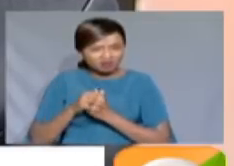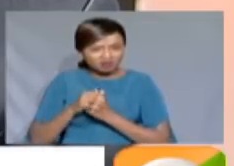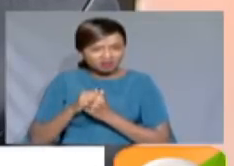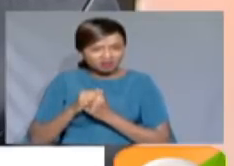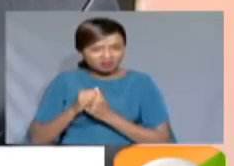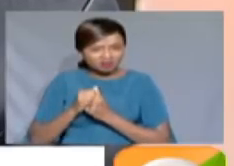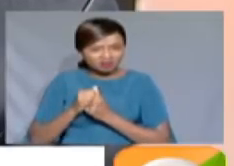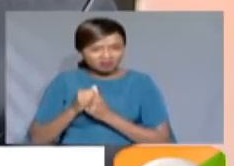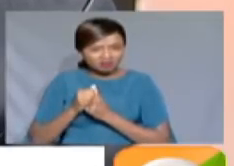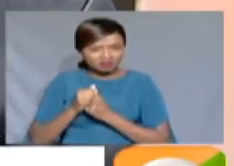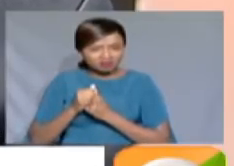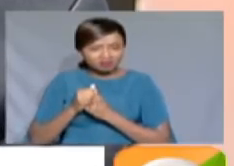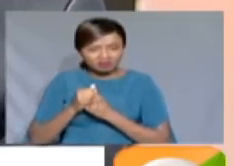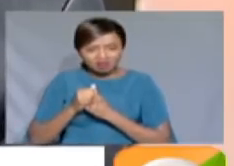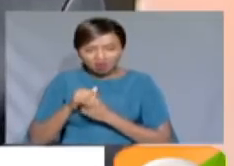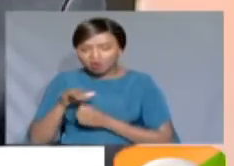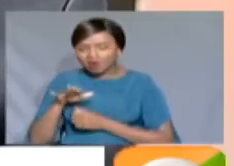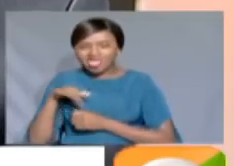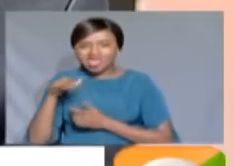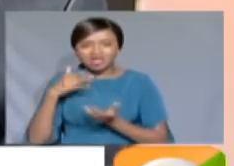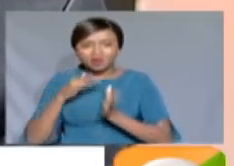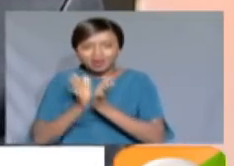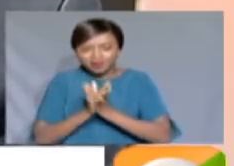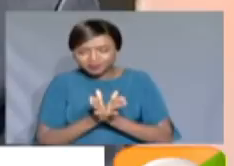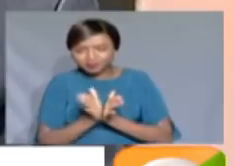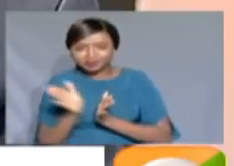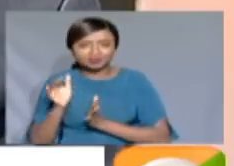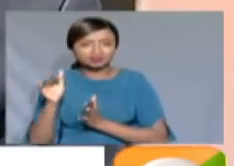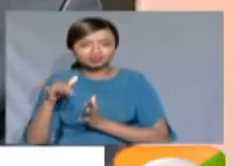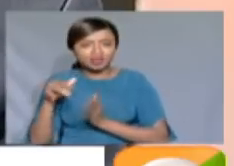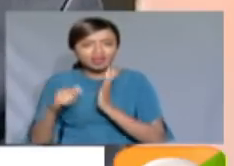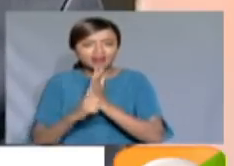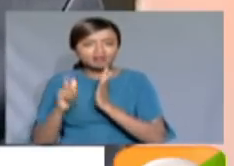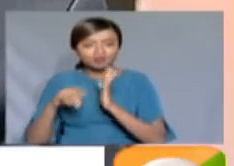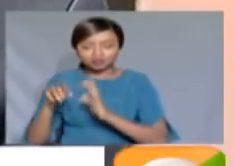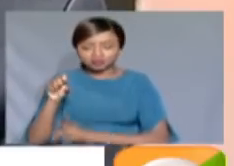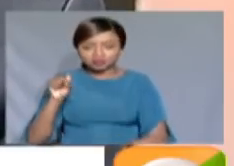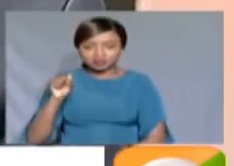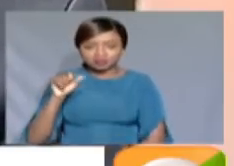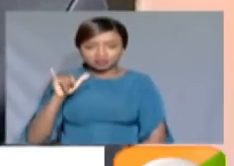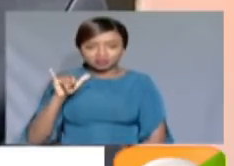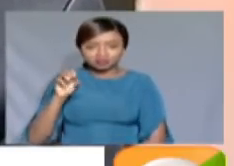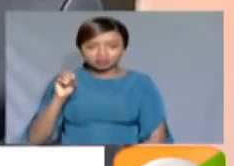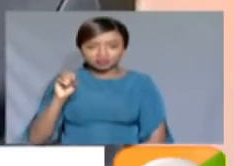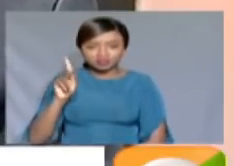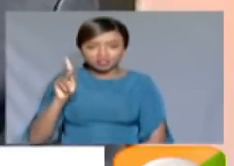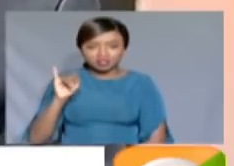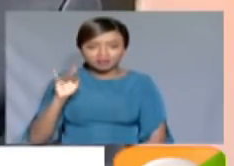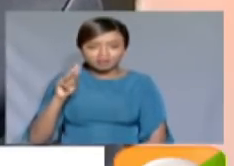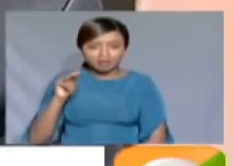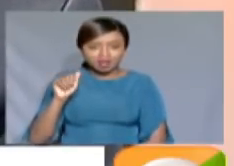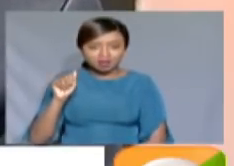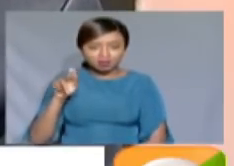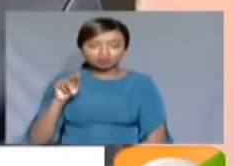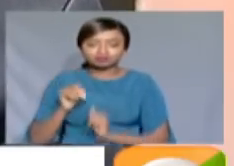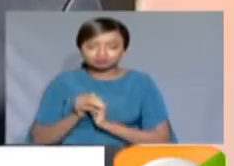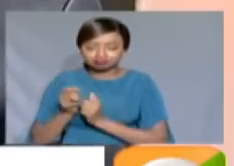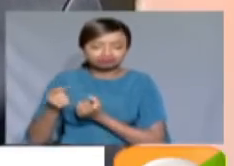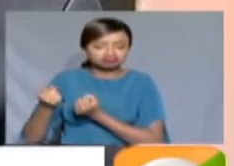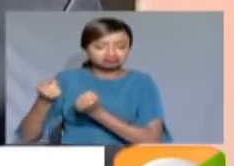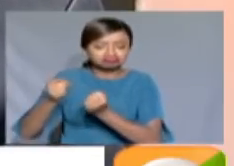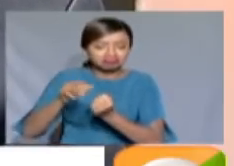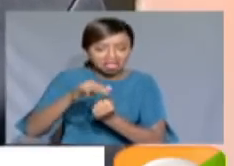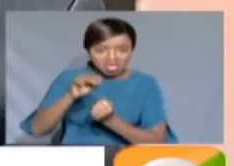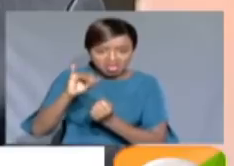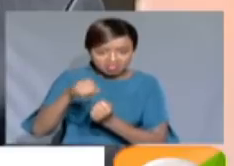Turnoff to the station. Yeah. Or at Syokimau. Syokimau. Yeah, at Syokimau. Yes. Okay. Then we have the third one being a JKIA. The other one